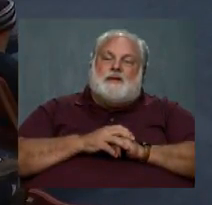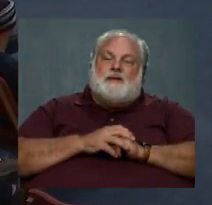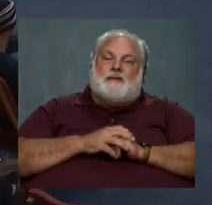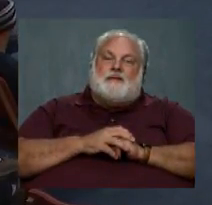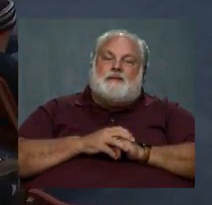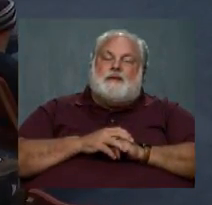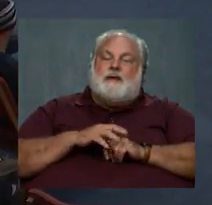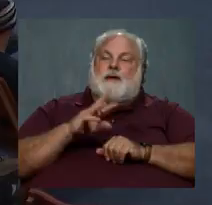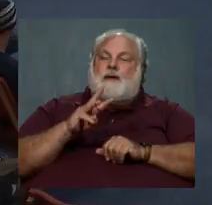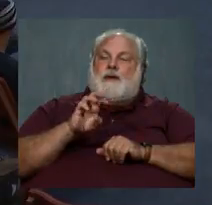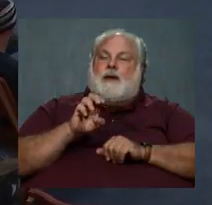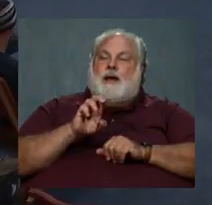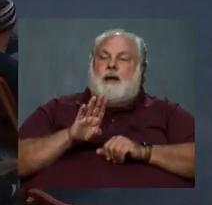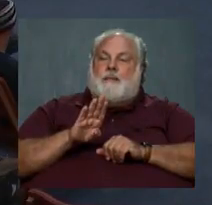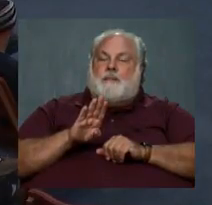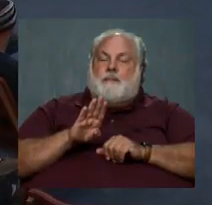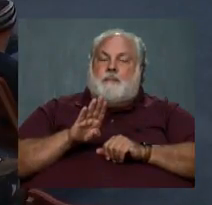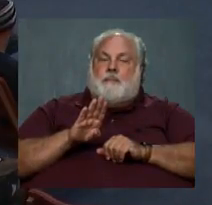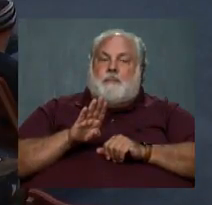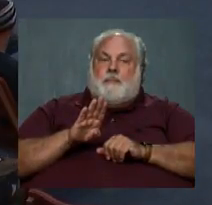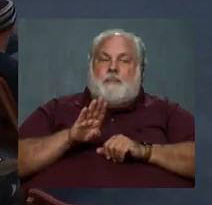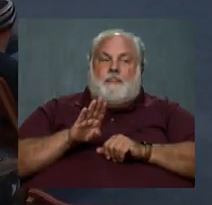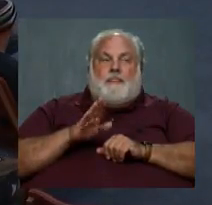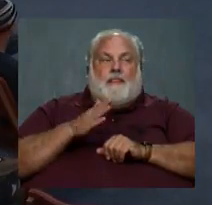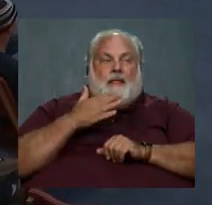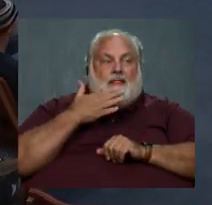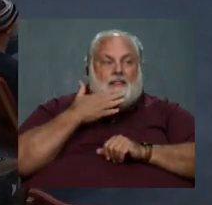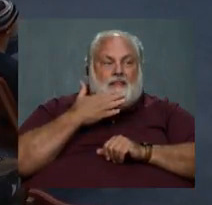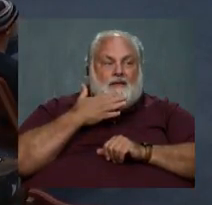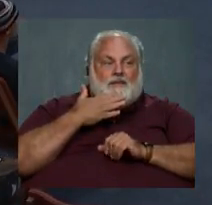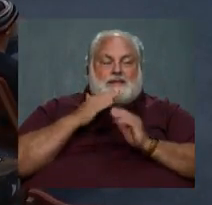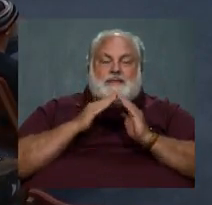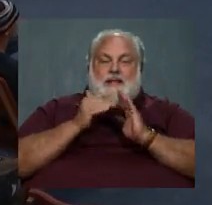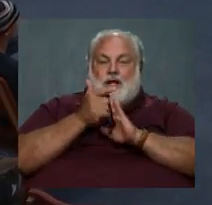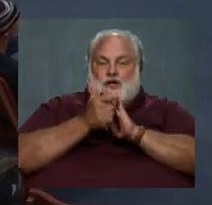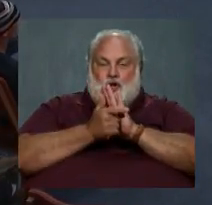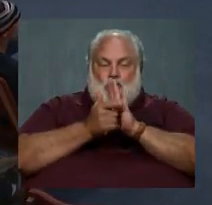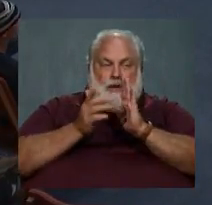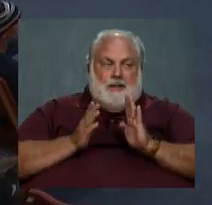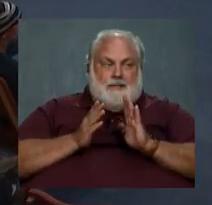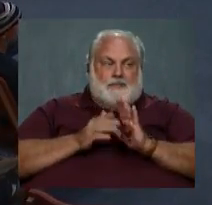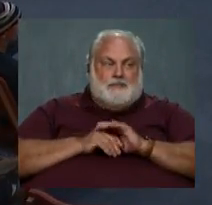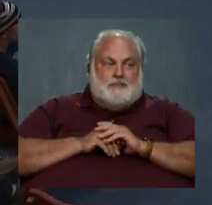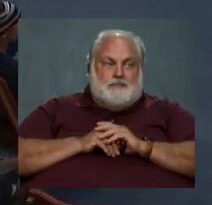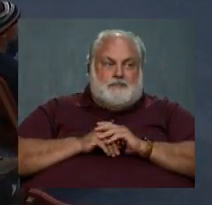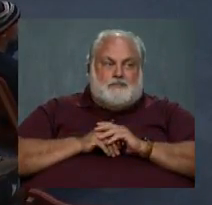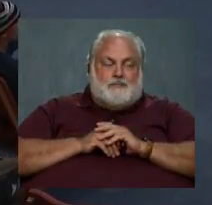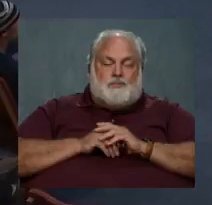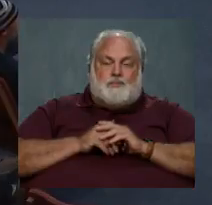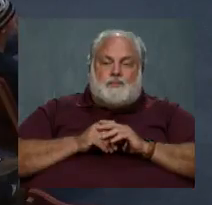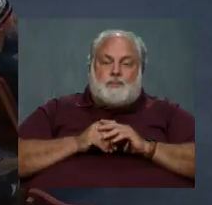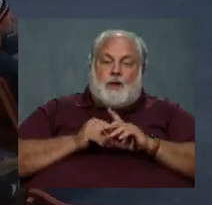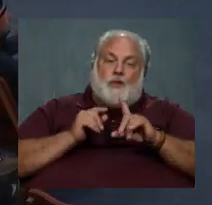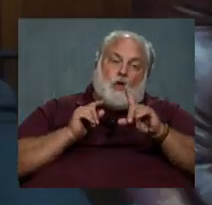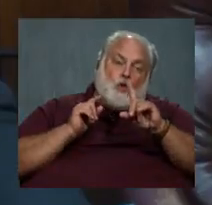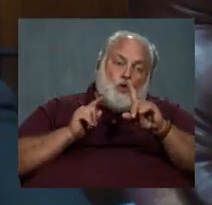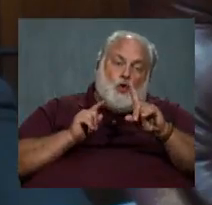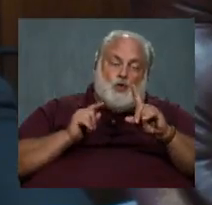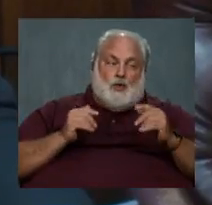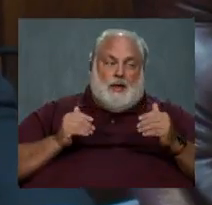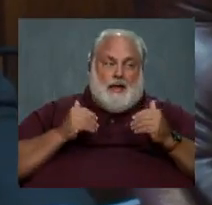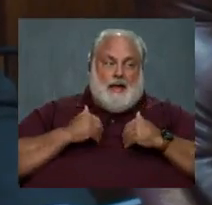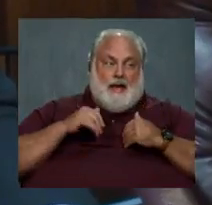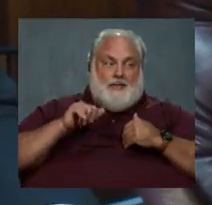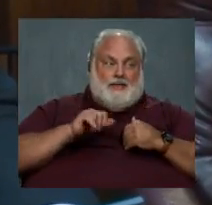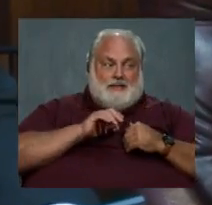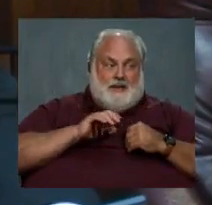Vice Mayor Webb. Thank you, Mr. Mayor. I guess a question for the city attorney. I mean, one of the goals of even having this